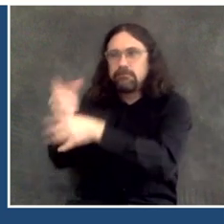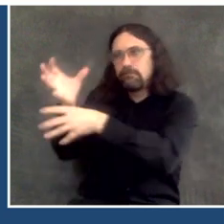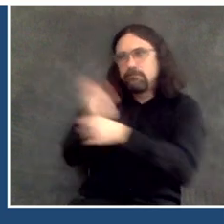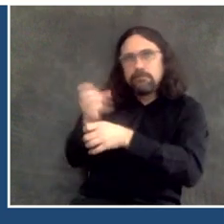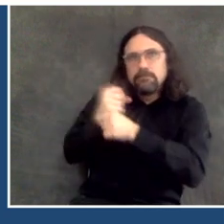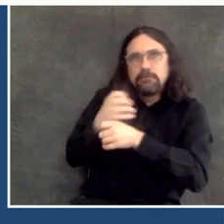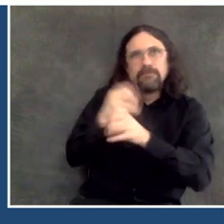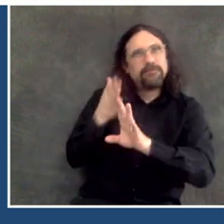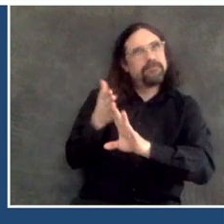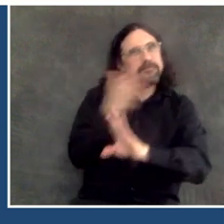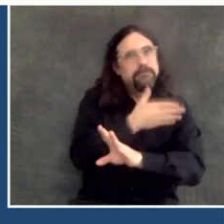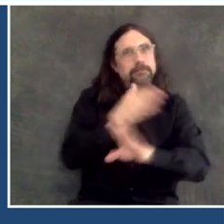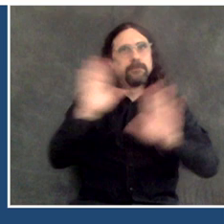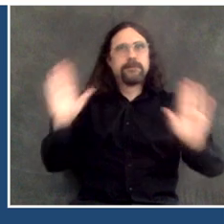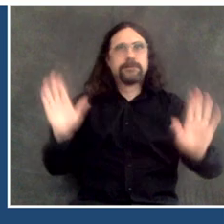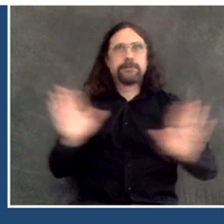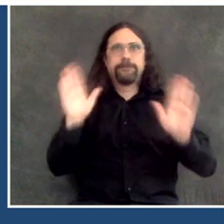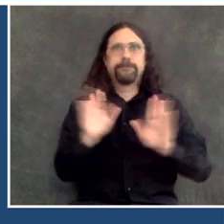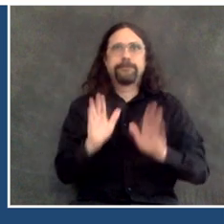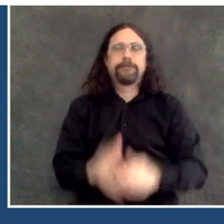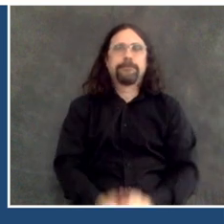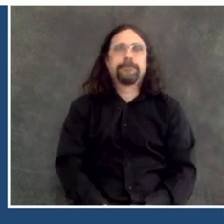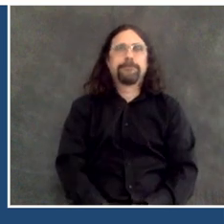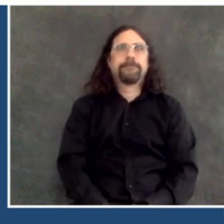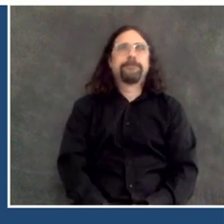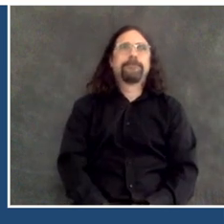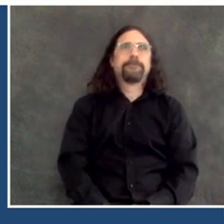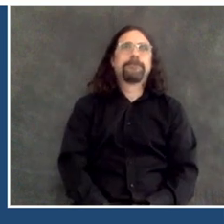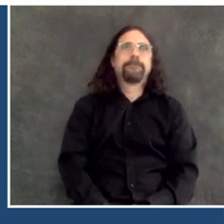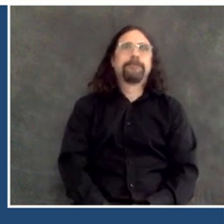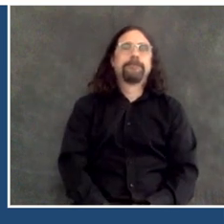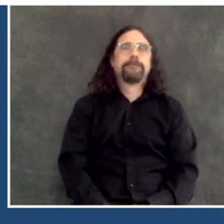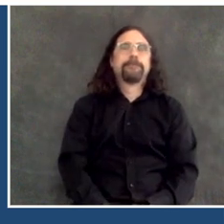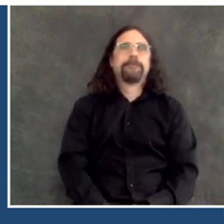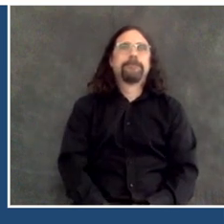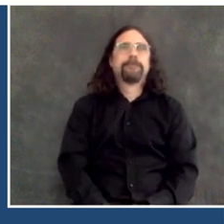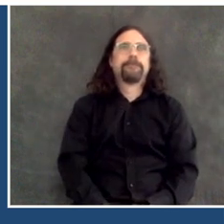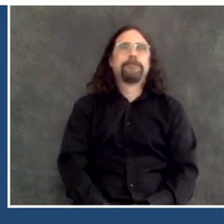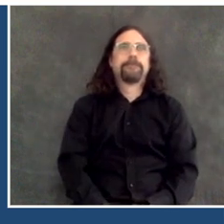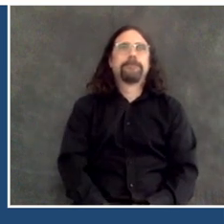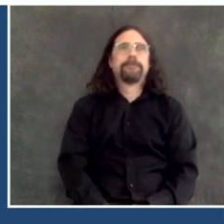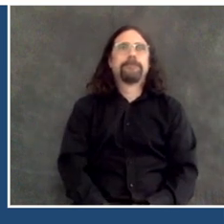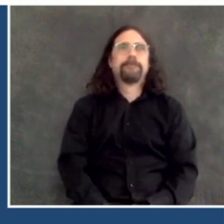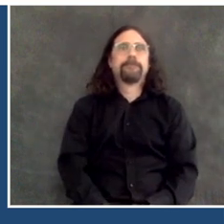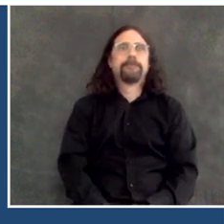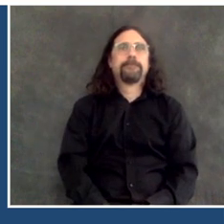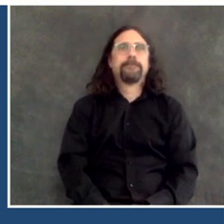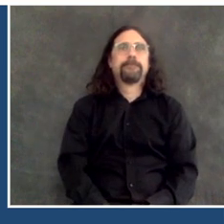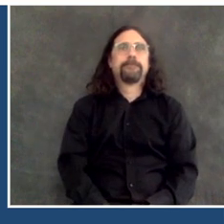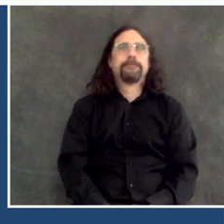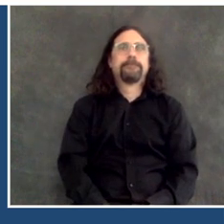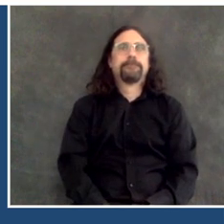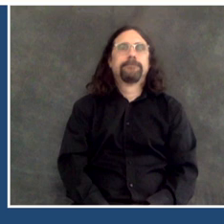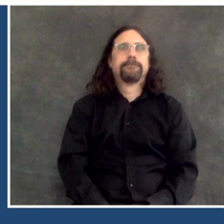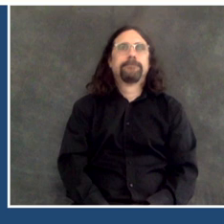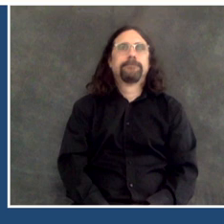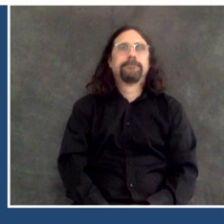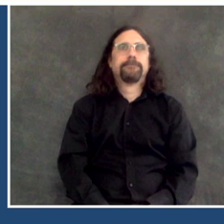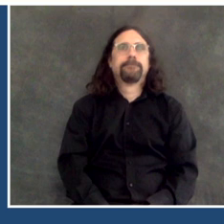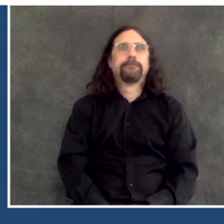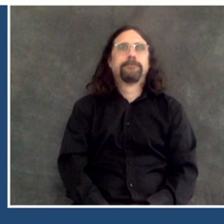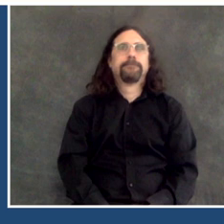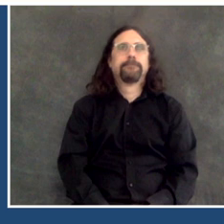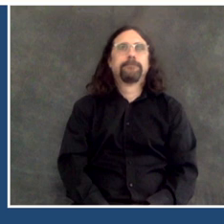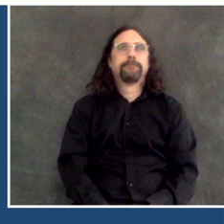In terms of what could happen to truly enlist all